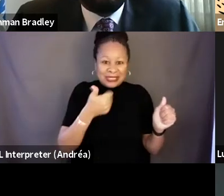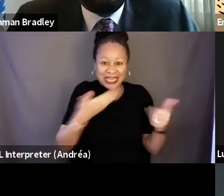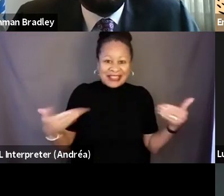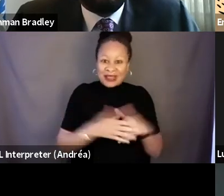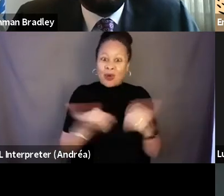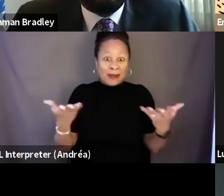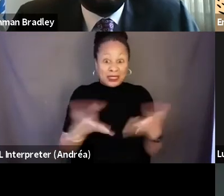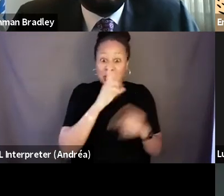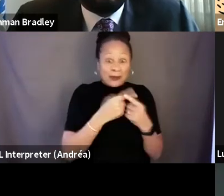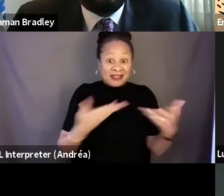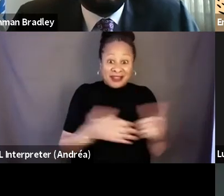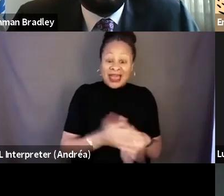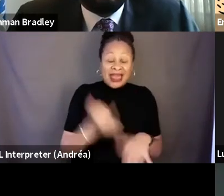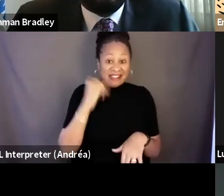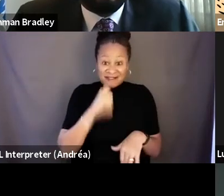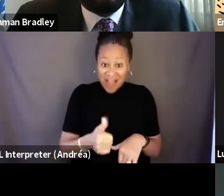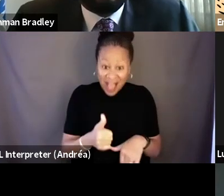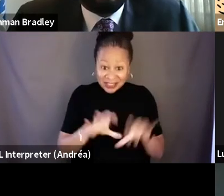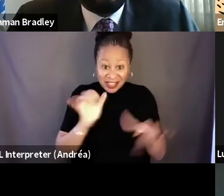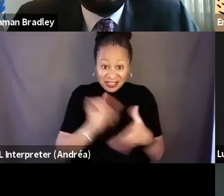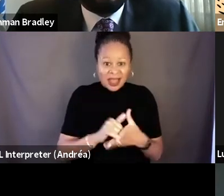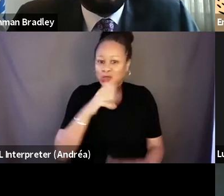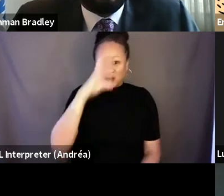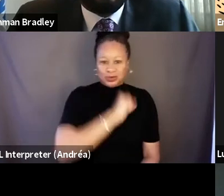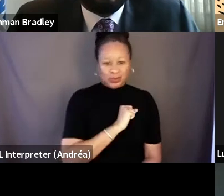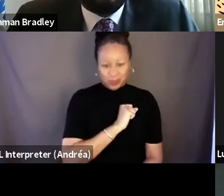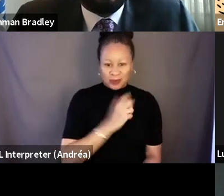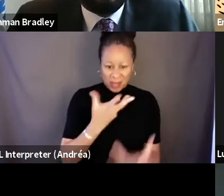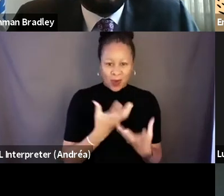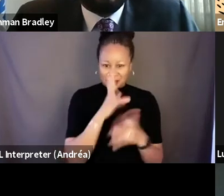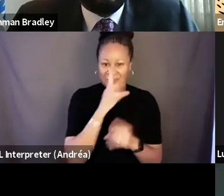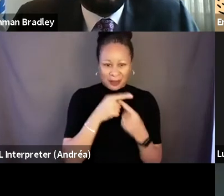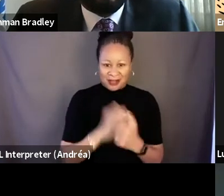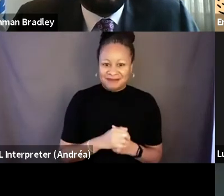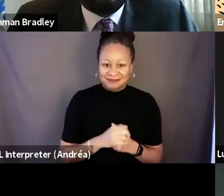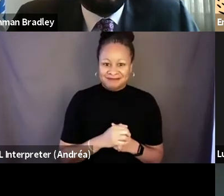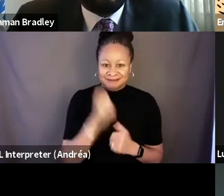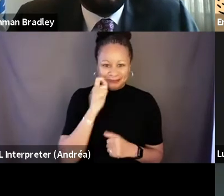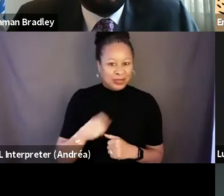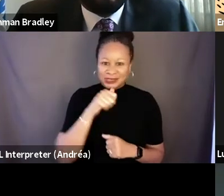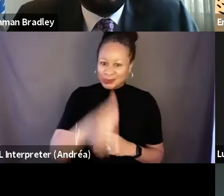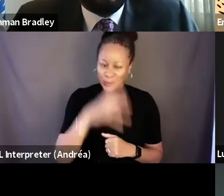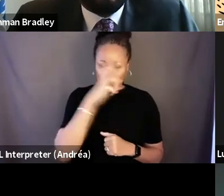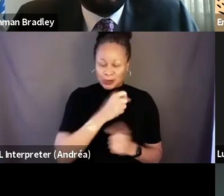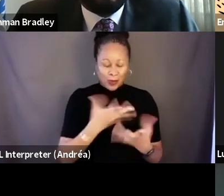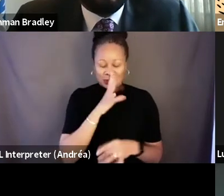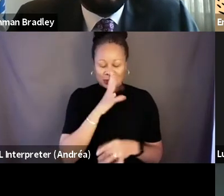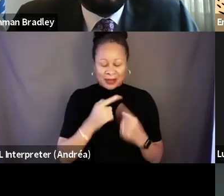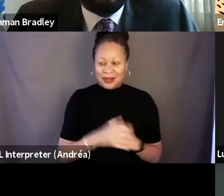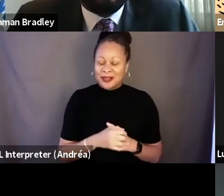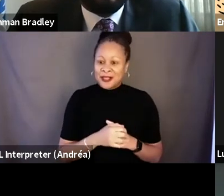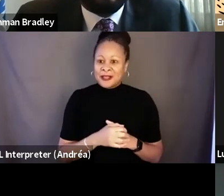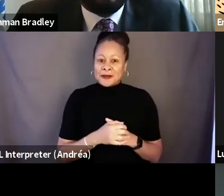to you about things. Unless people have openly done that, I wouldn't assume that people want to talk about that. So I